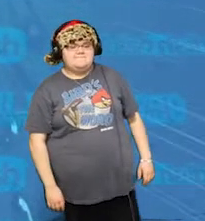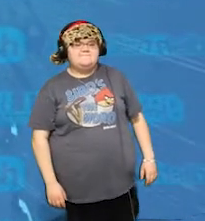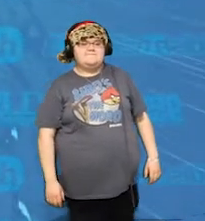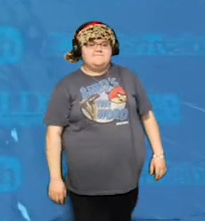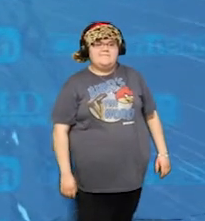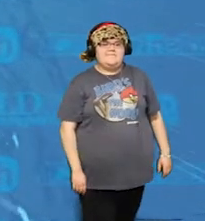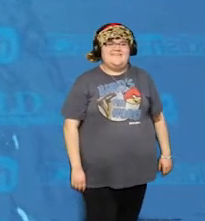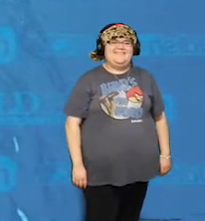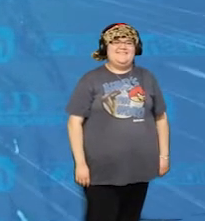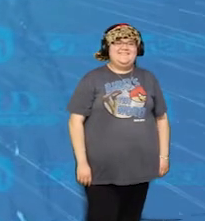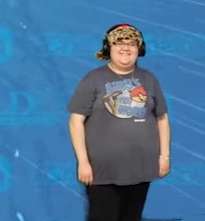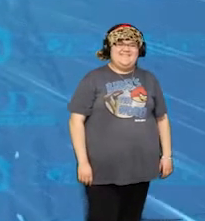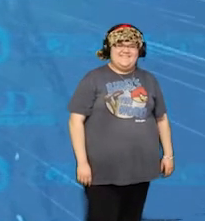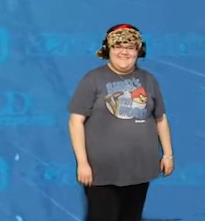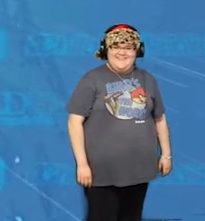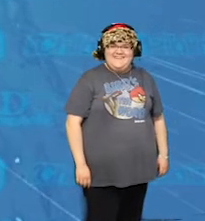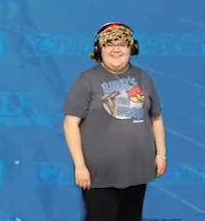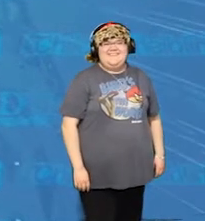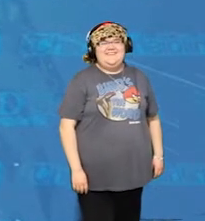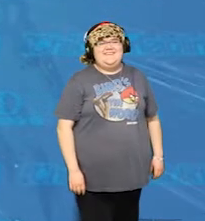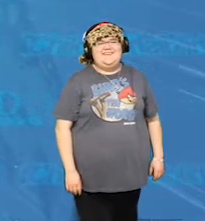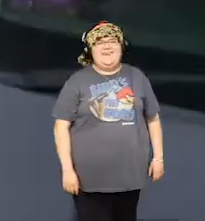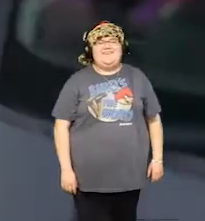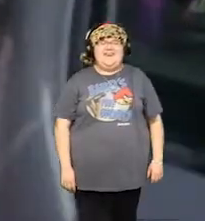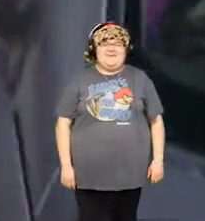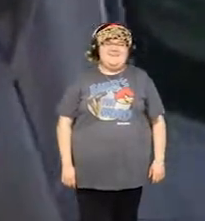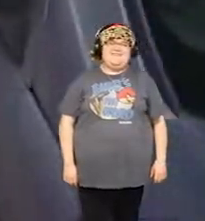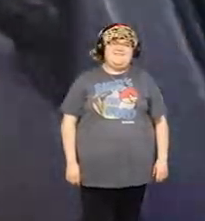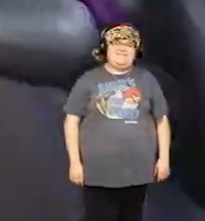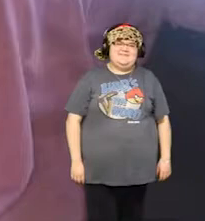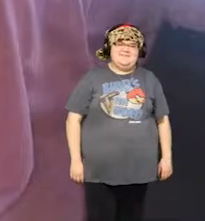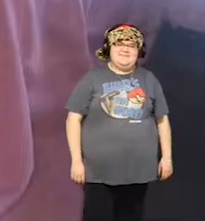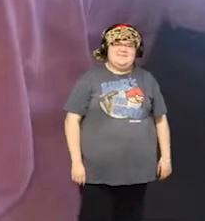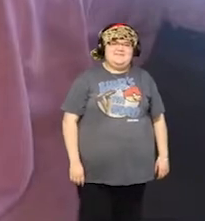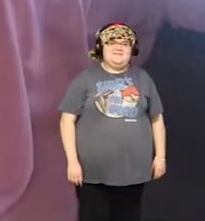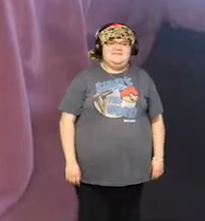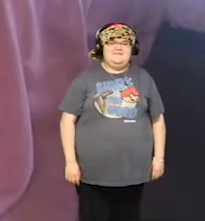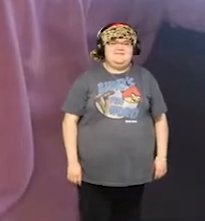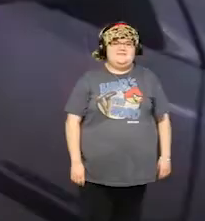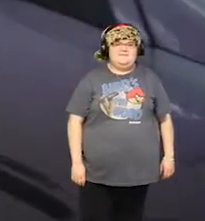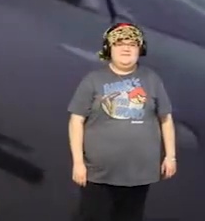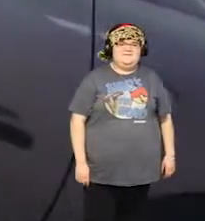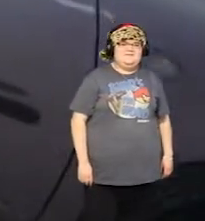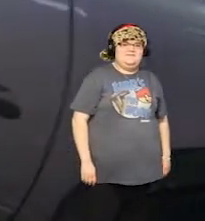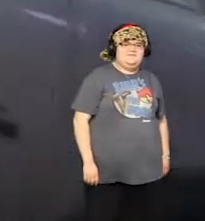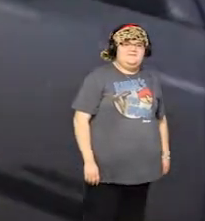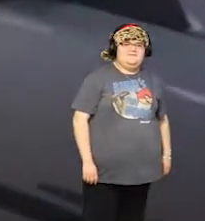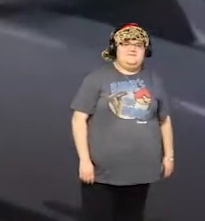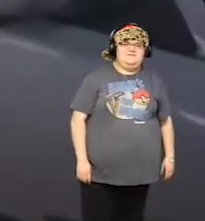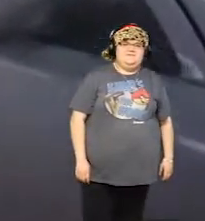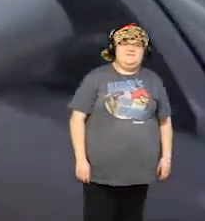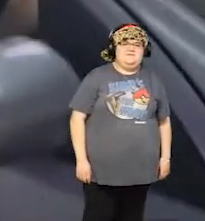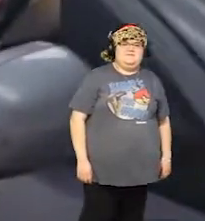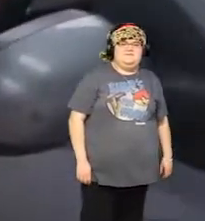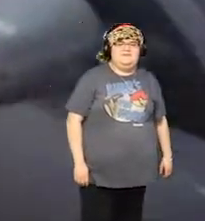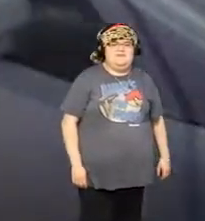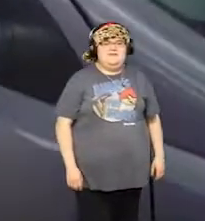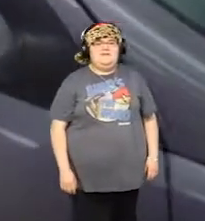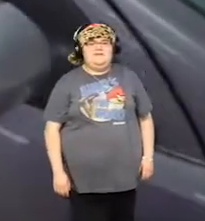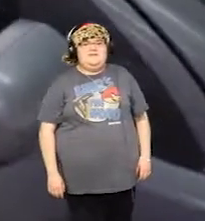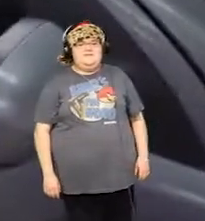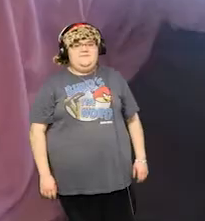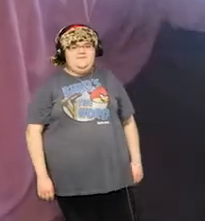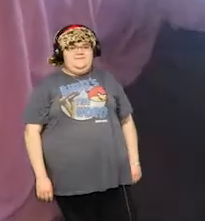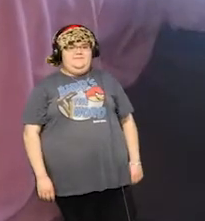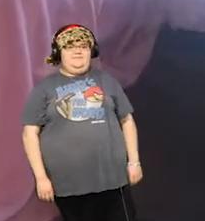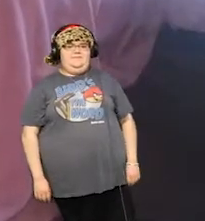water, a Christmas tree, one Bakewell tart, and one Tampax. Yeah, you're okay. Gonna take your shopping, yeah? Yeah, man. Yeah. You've got 3 minutes to get this shopping in